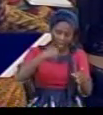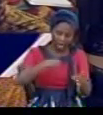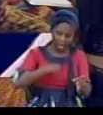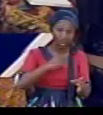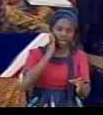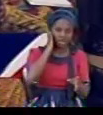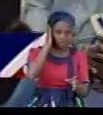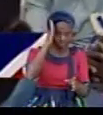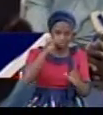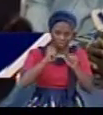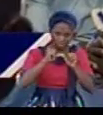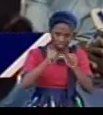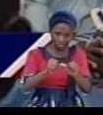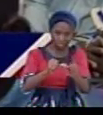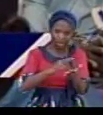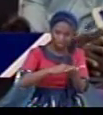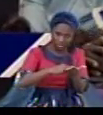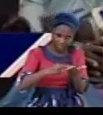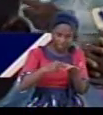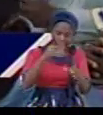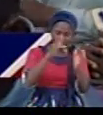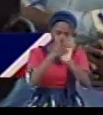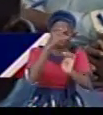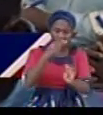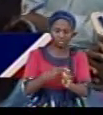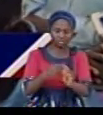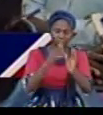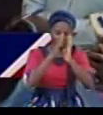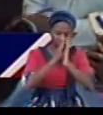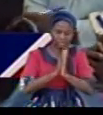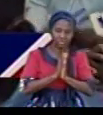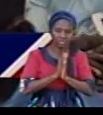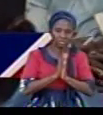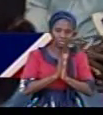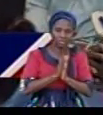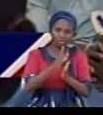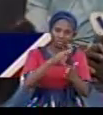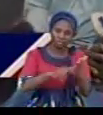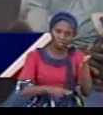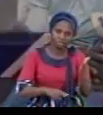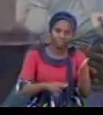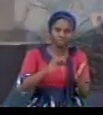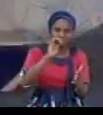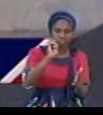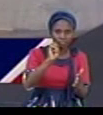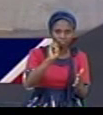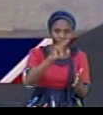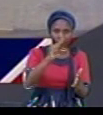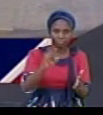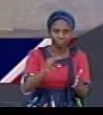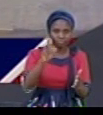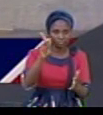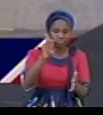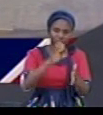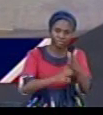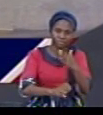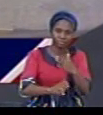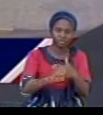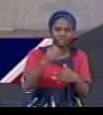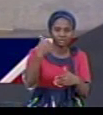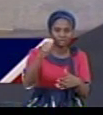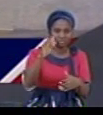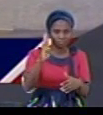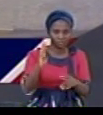remain righteous. Look at Ezekiel chapter 14, verse